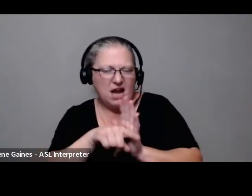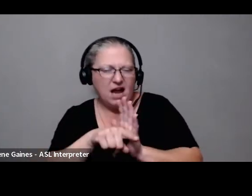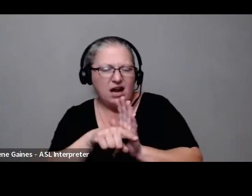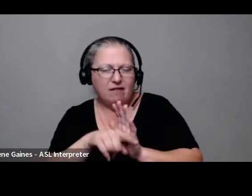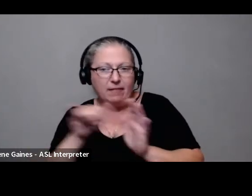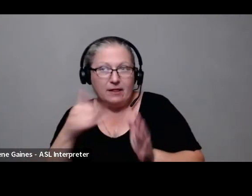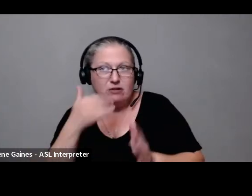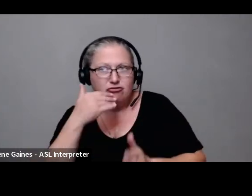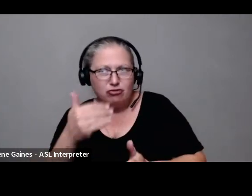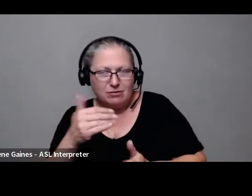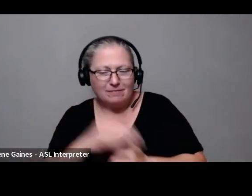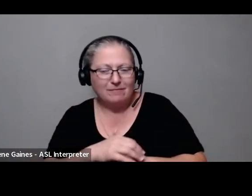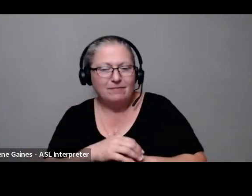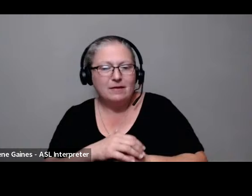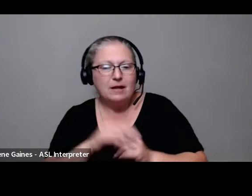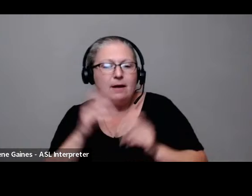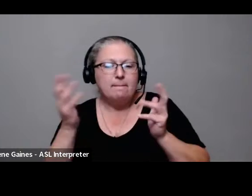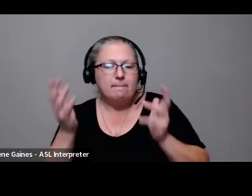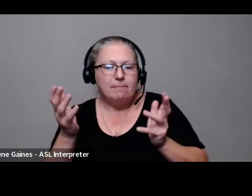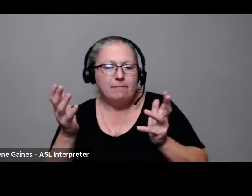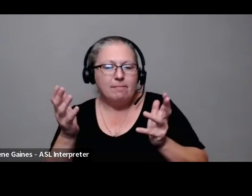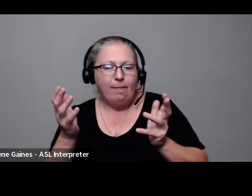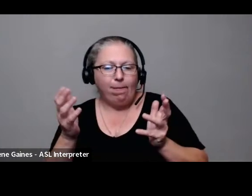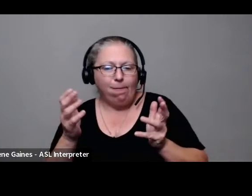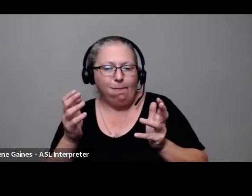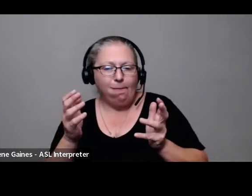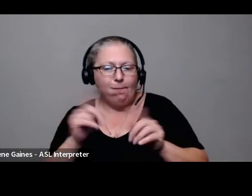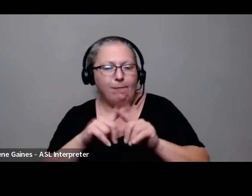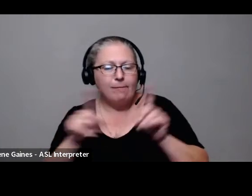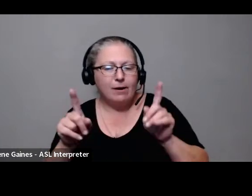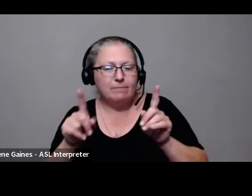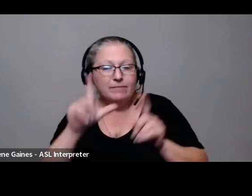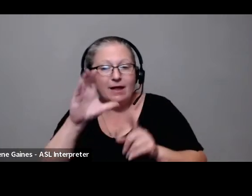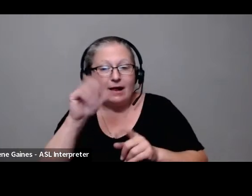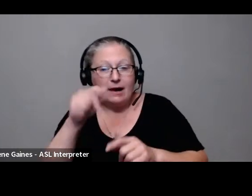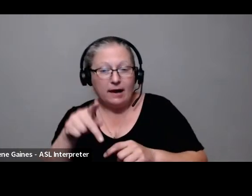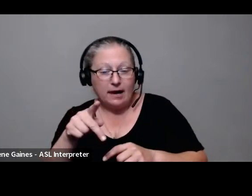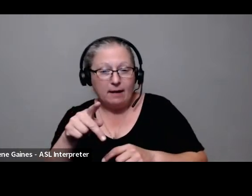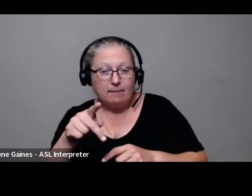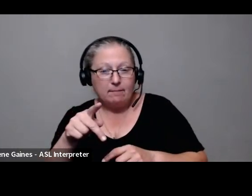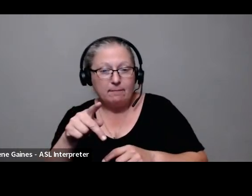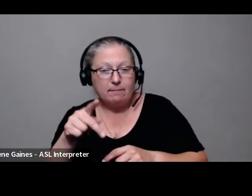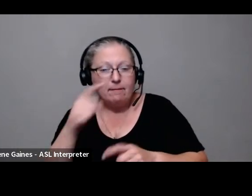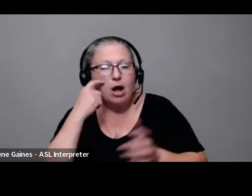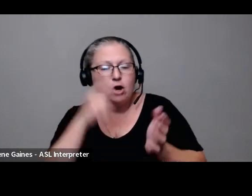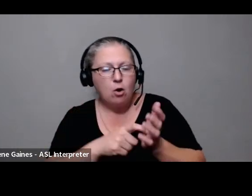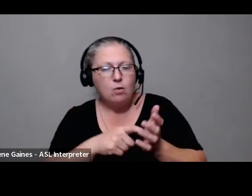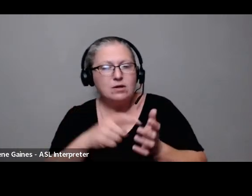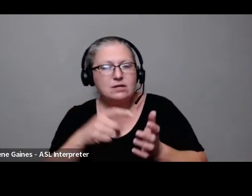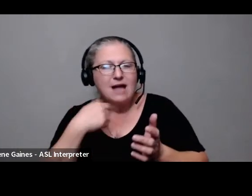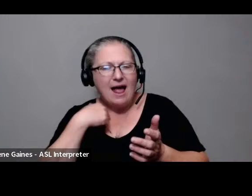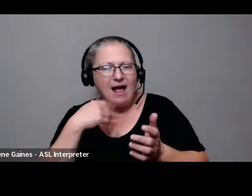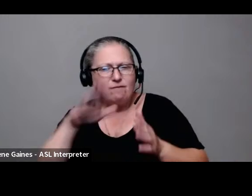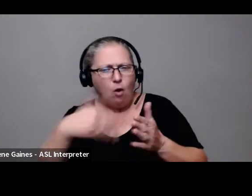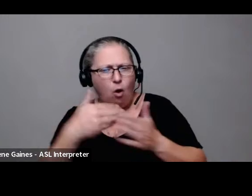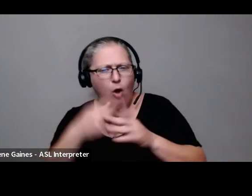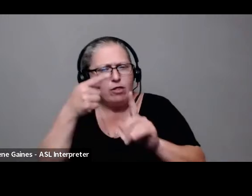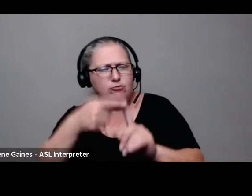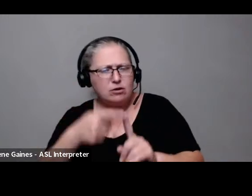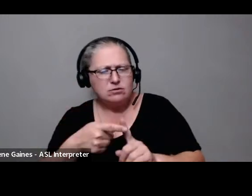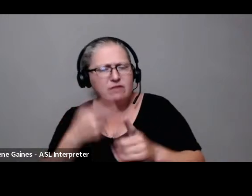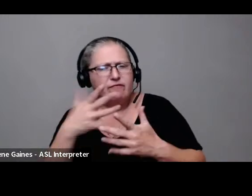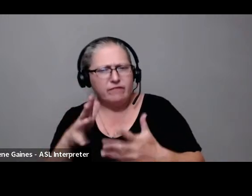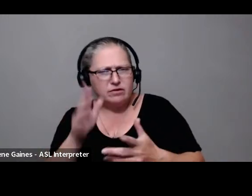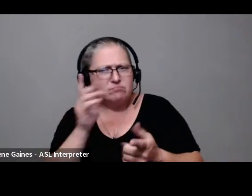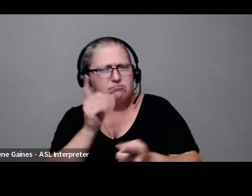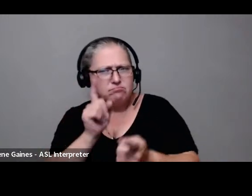that's a good thing. But LCAP wise, I noticed that we have all of our objectives met. Usually